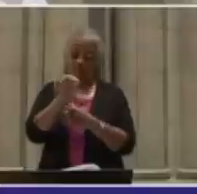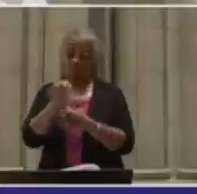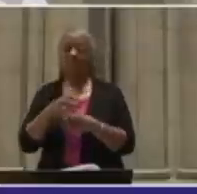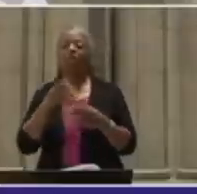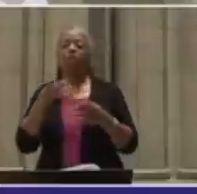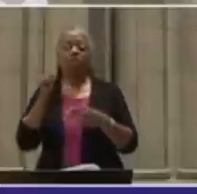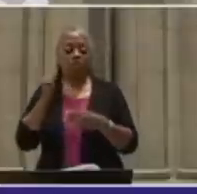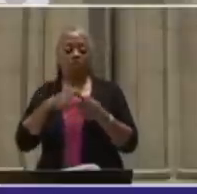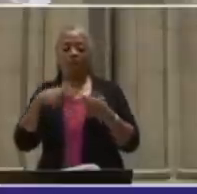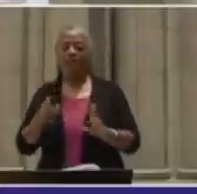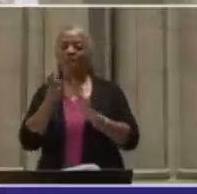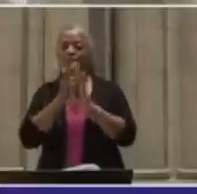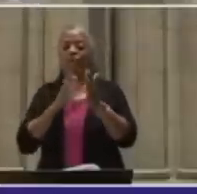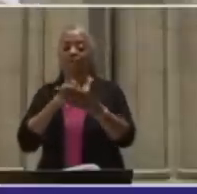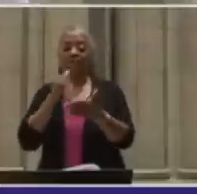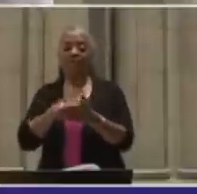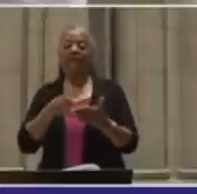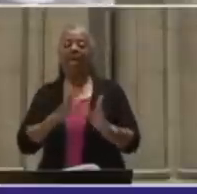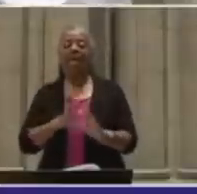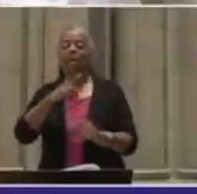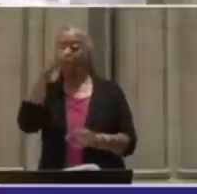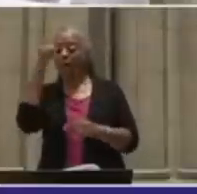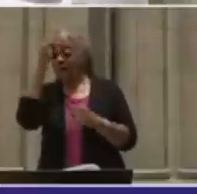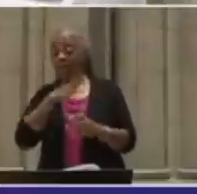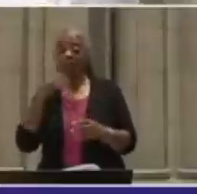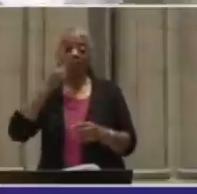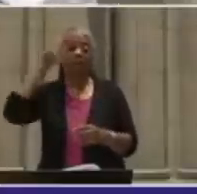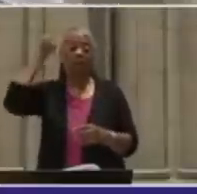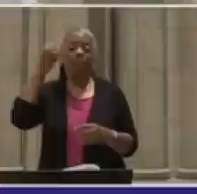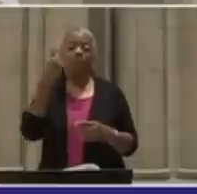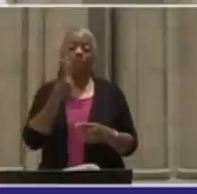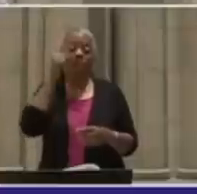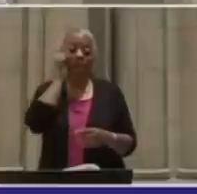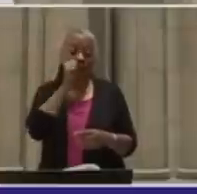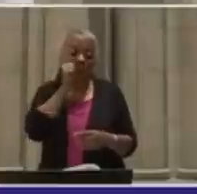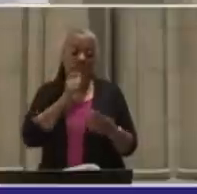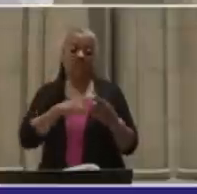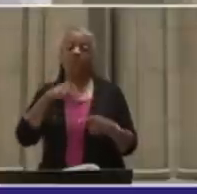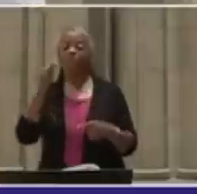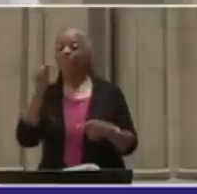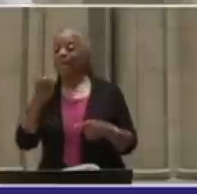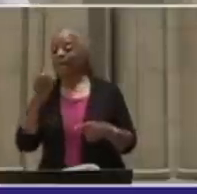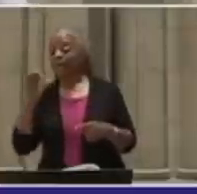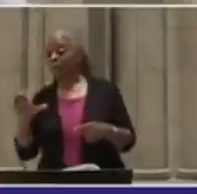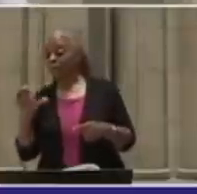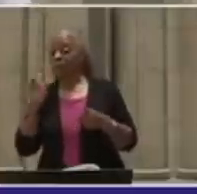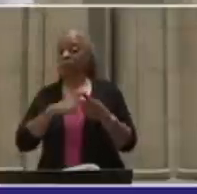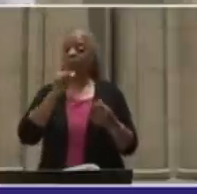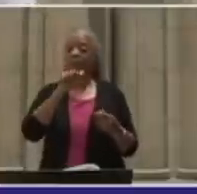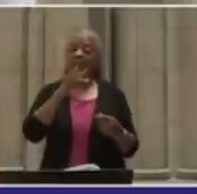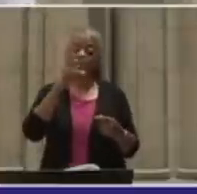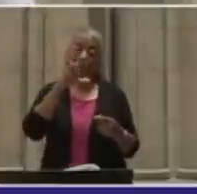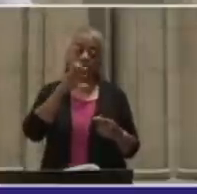allowed black men to be hung on an average of one per day from 1900s until the 1930s. Race